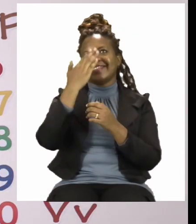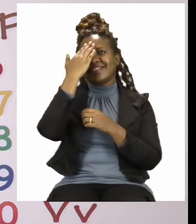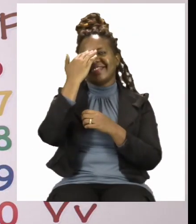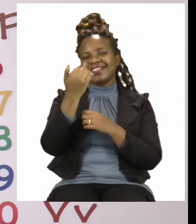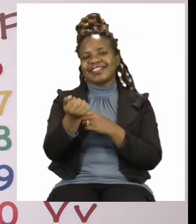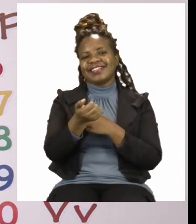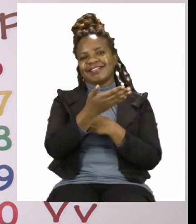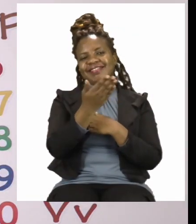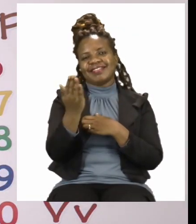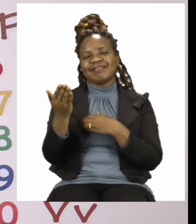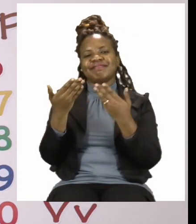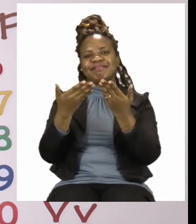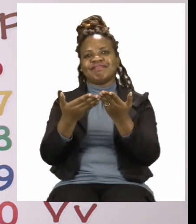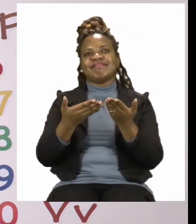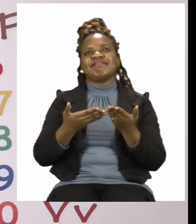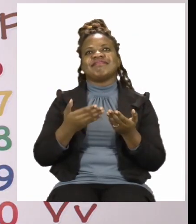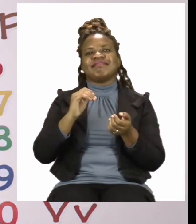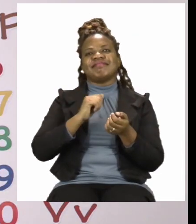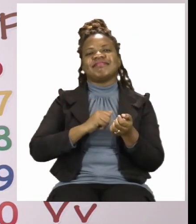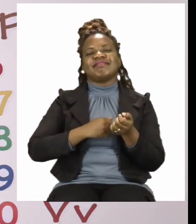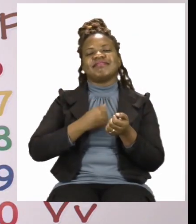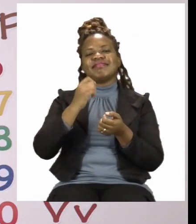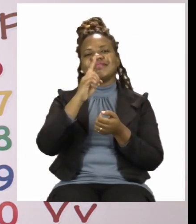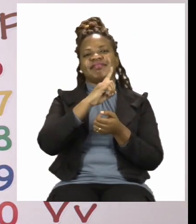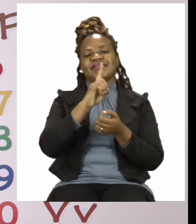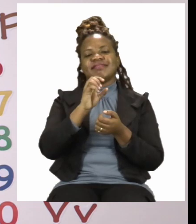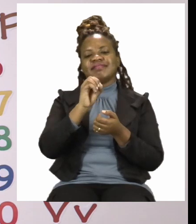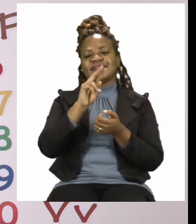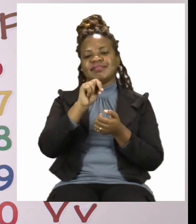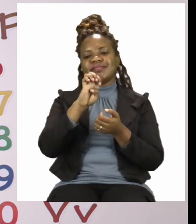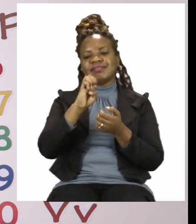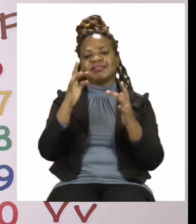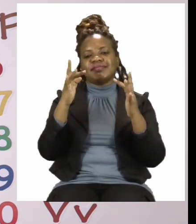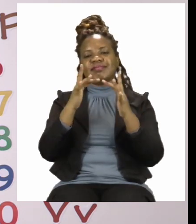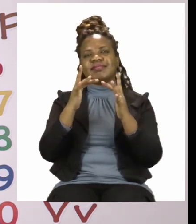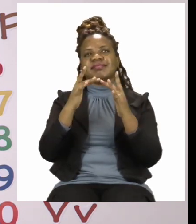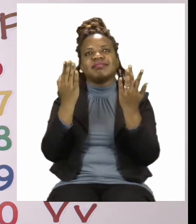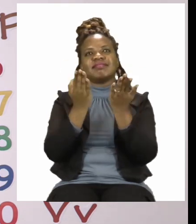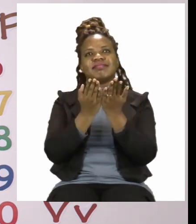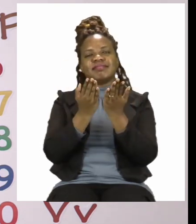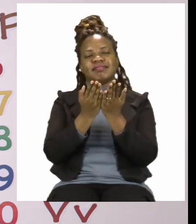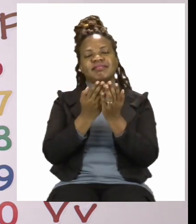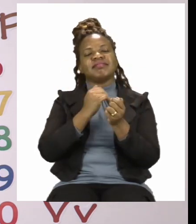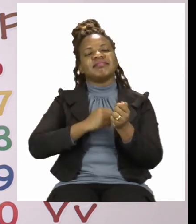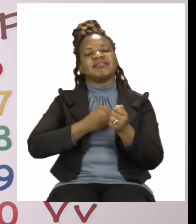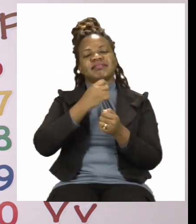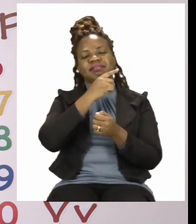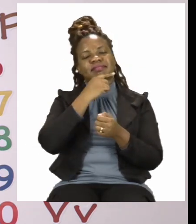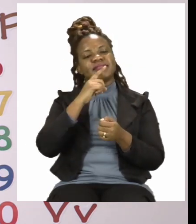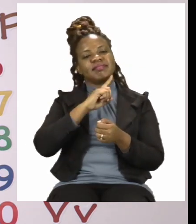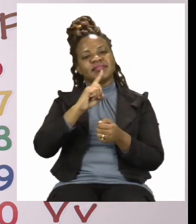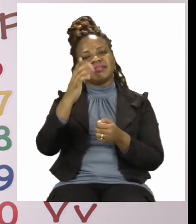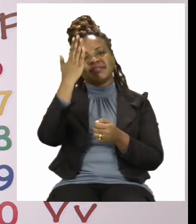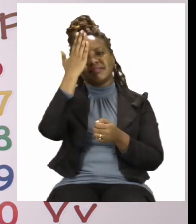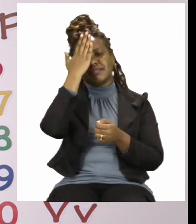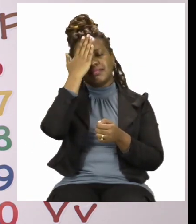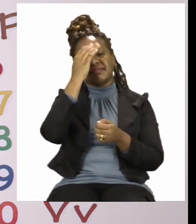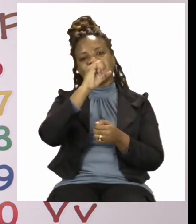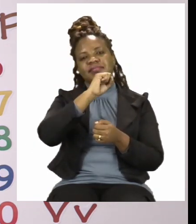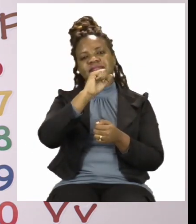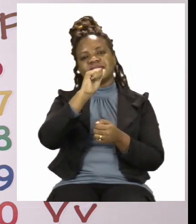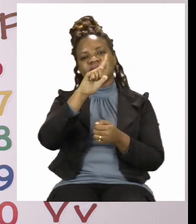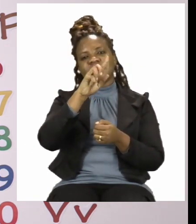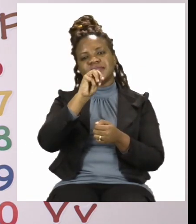Hello everyone and welcome to My Zone Online School. My name is Teacher Mutsa and thank you so much